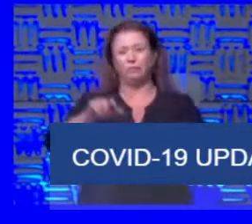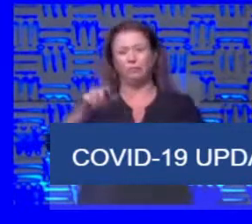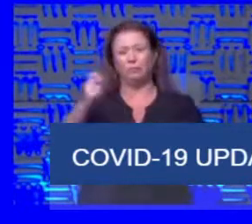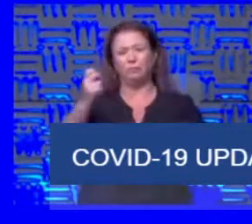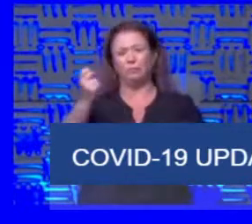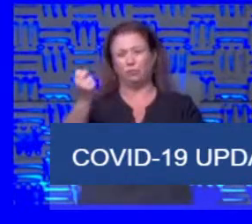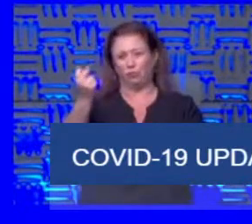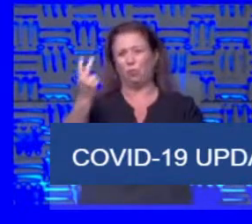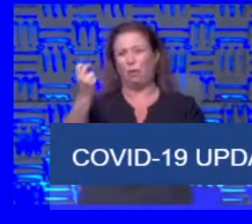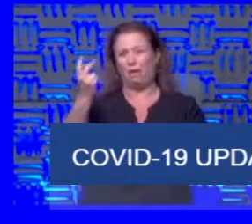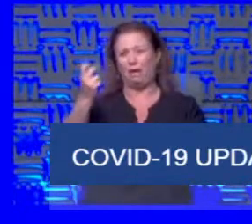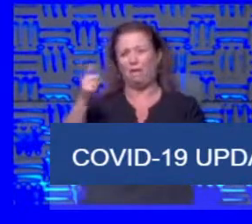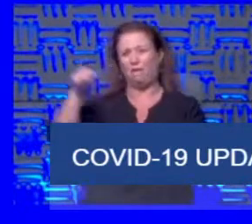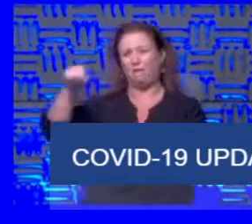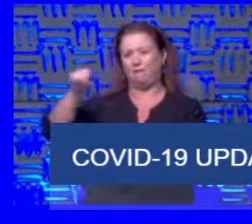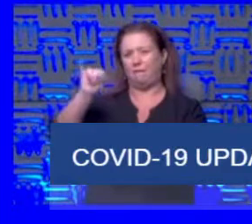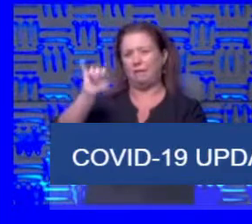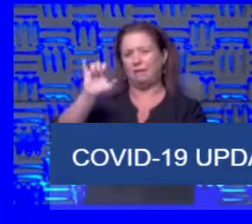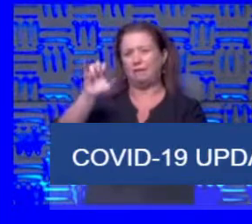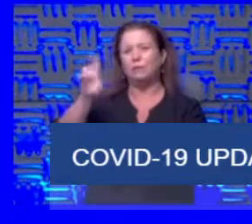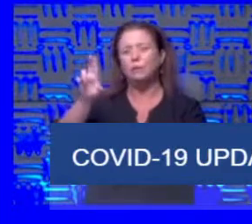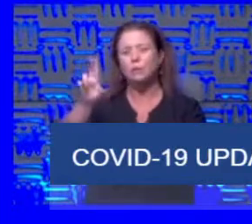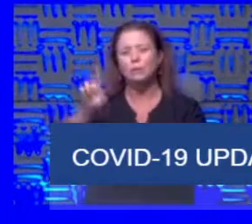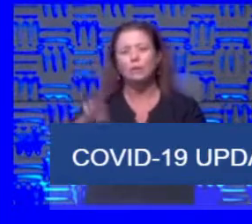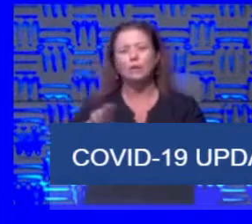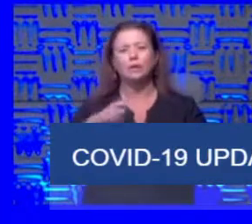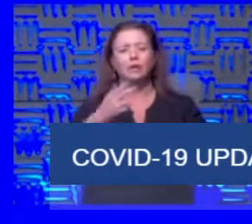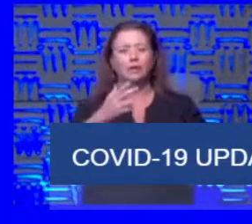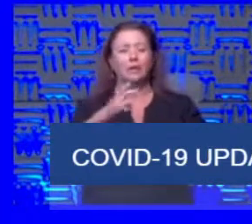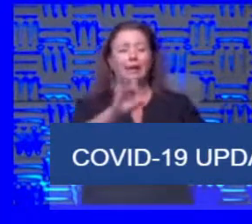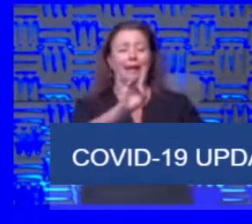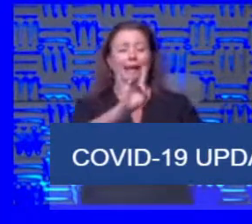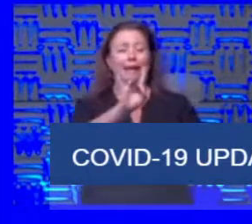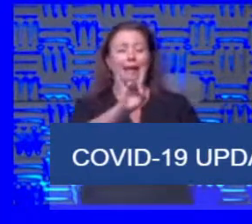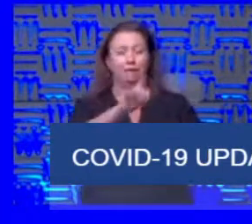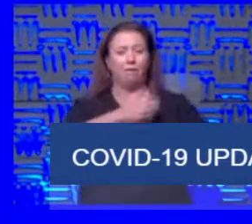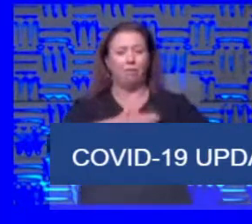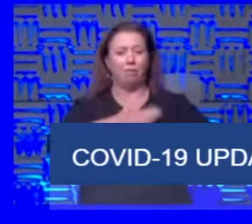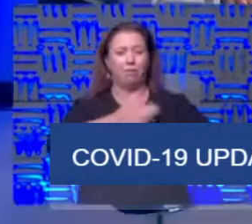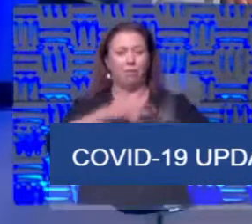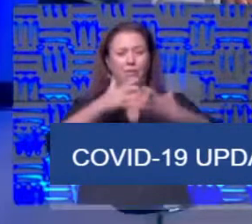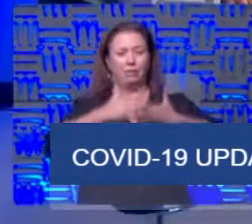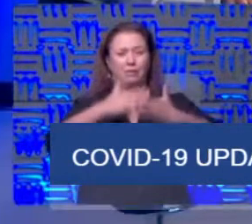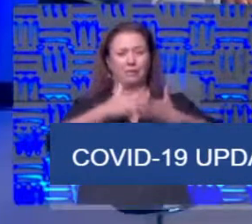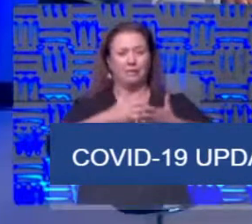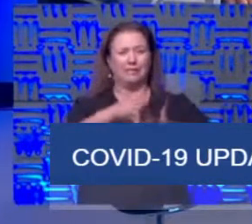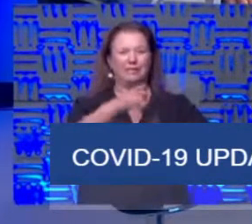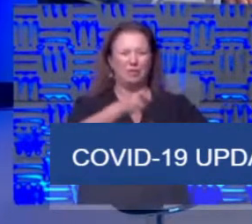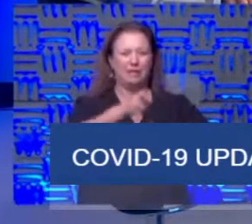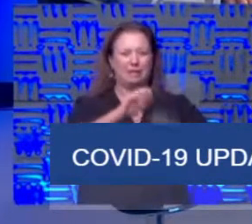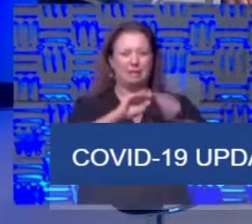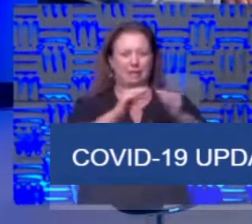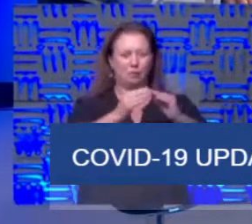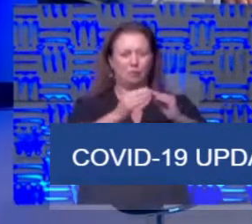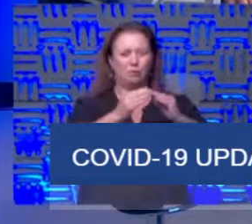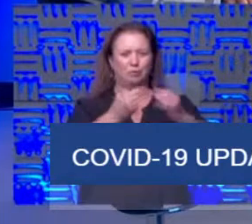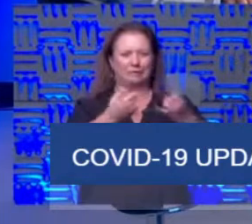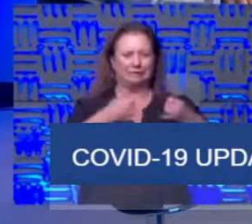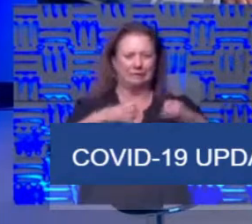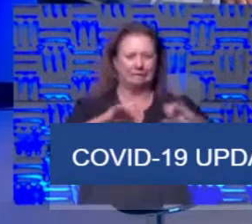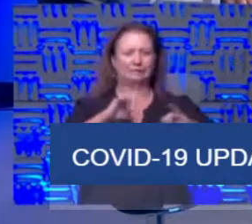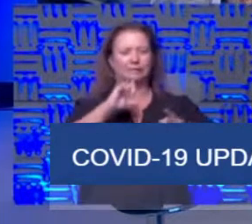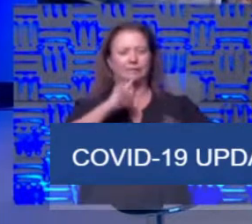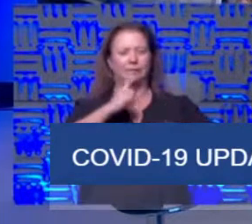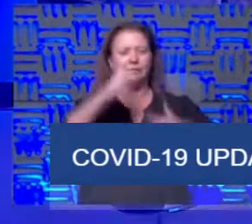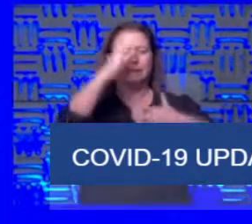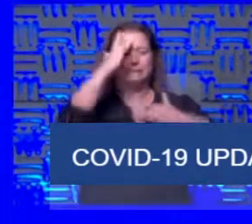12 of those are in the ICU, and 3/4, 8 of those are on the ventilator. So that part's a little bit more concerning. People are still getting really sick.